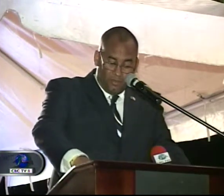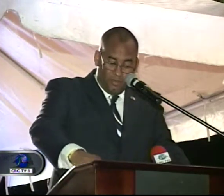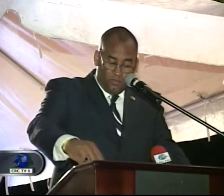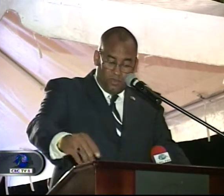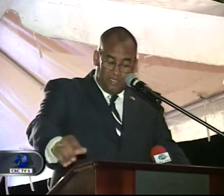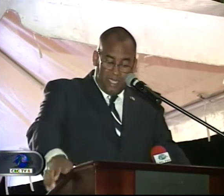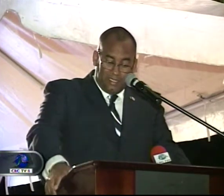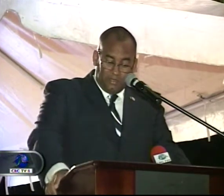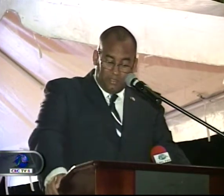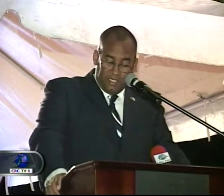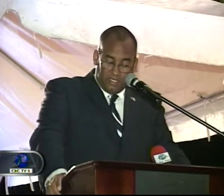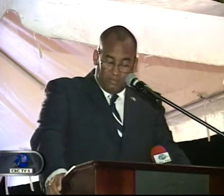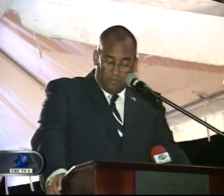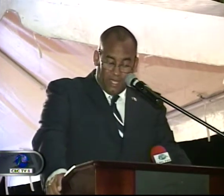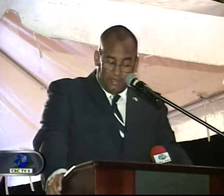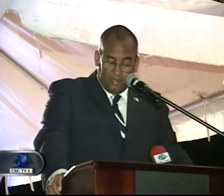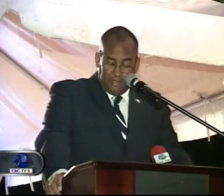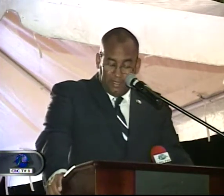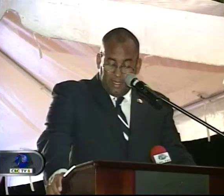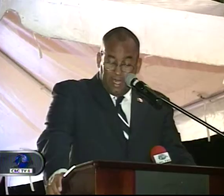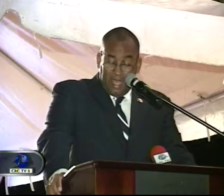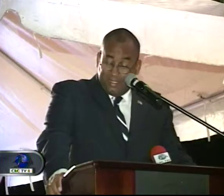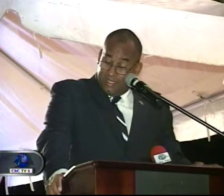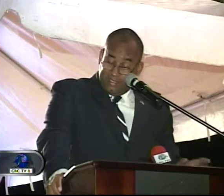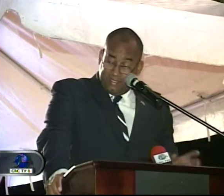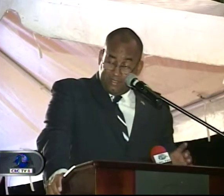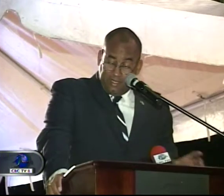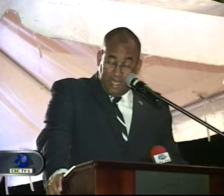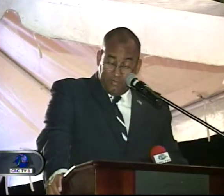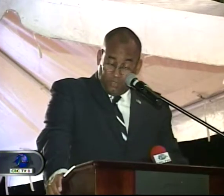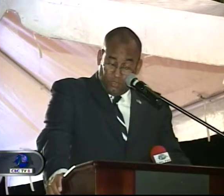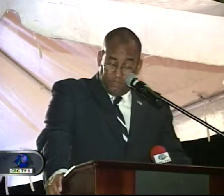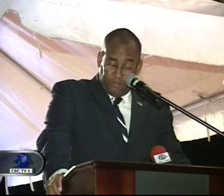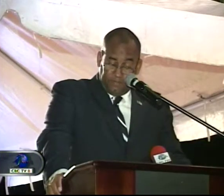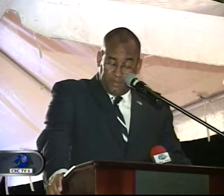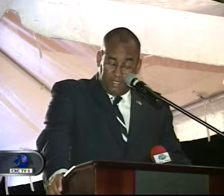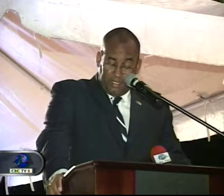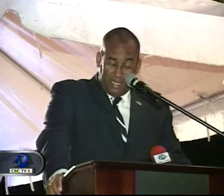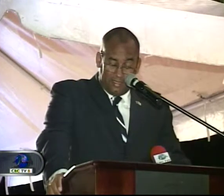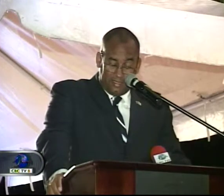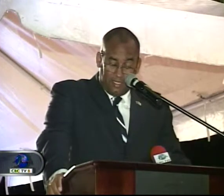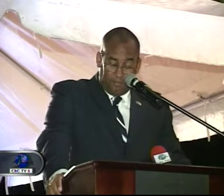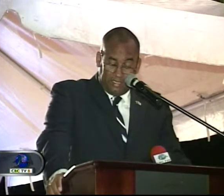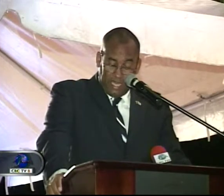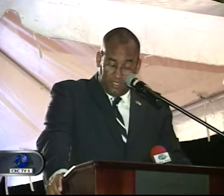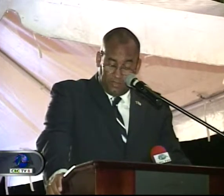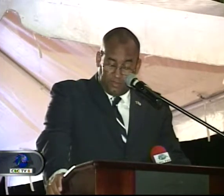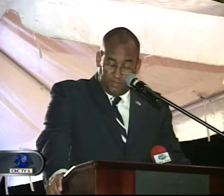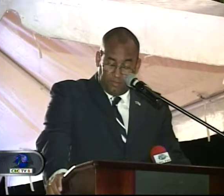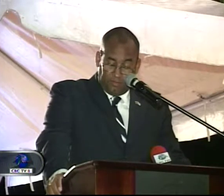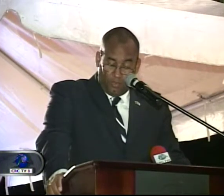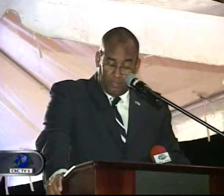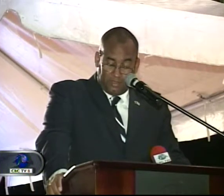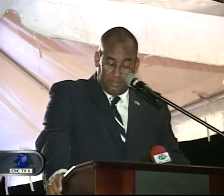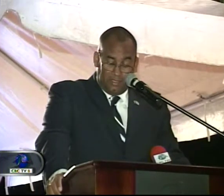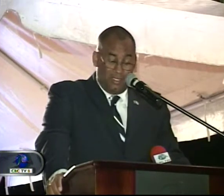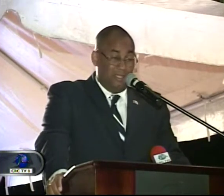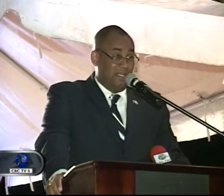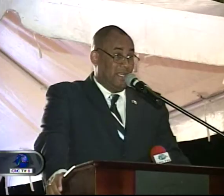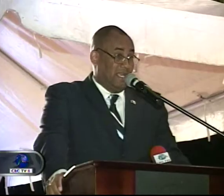plan with the Sandals Beaches brand, and this, I am told, has the potential to